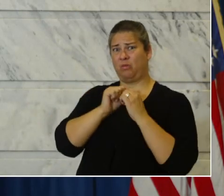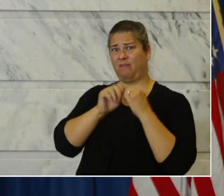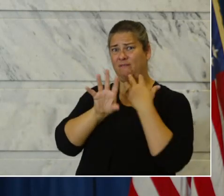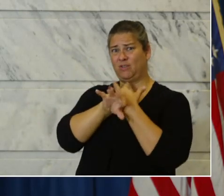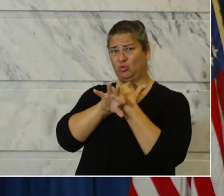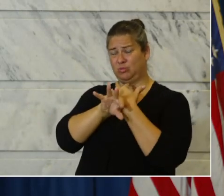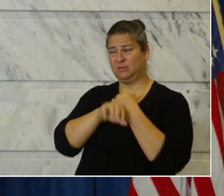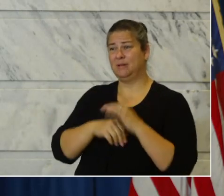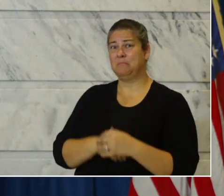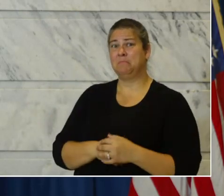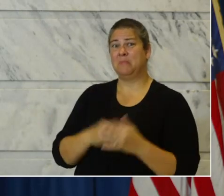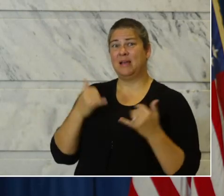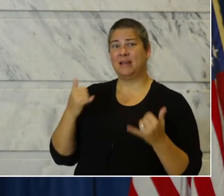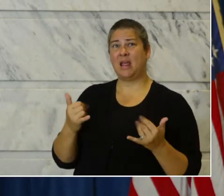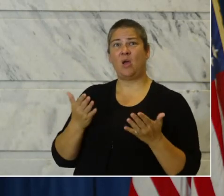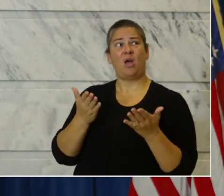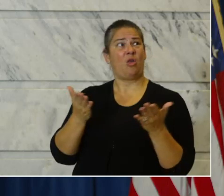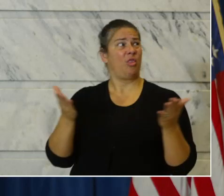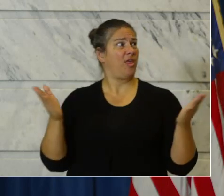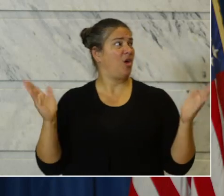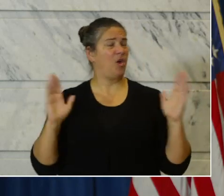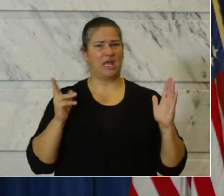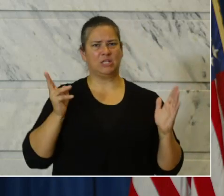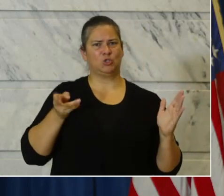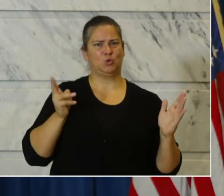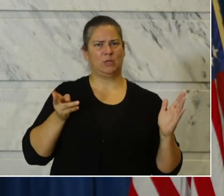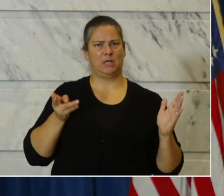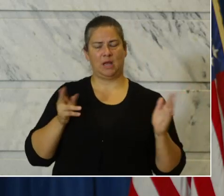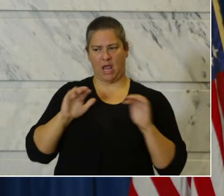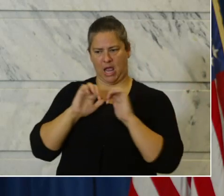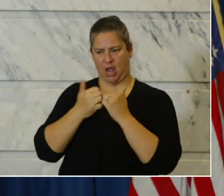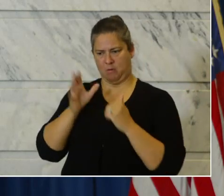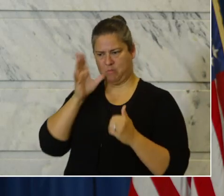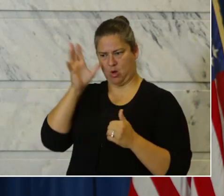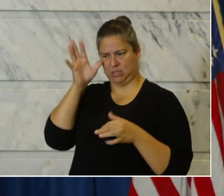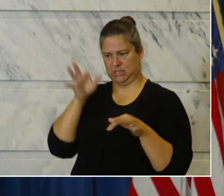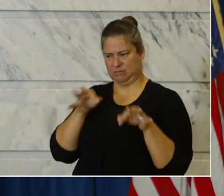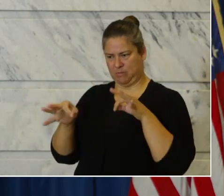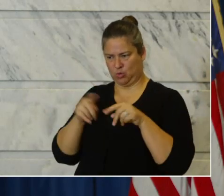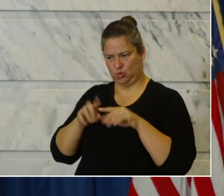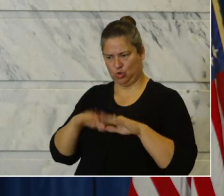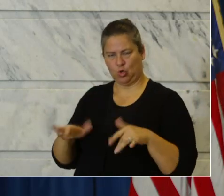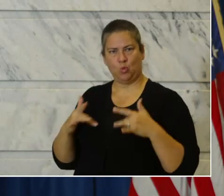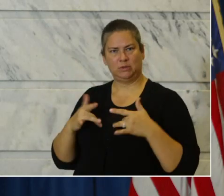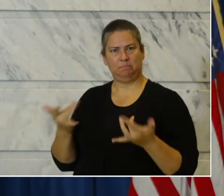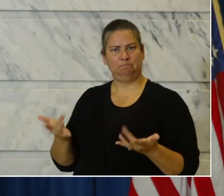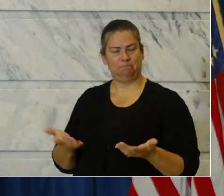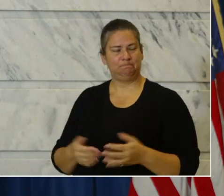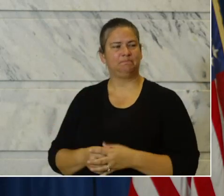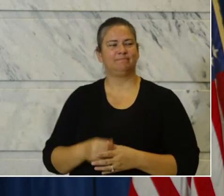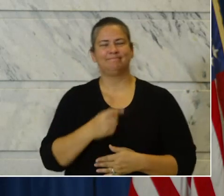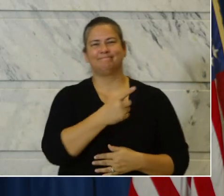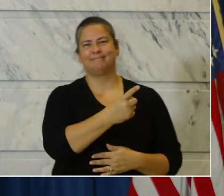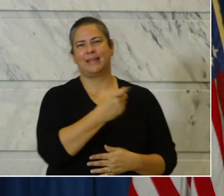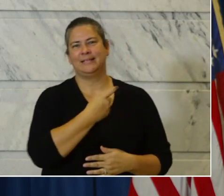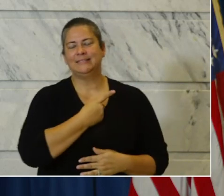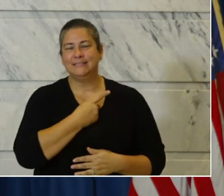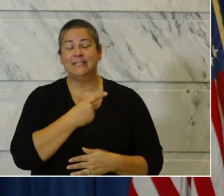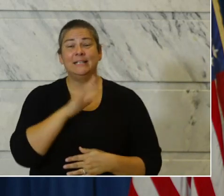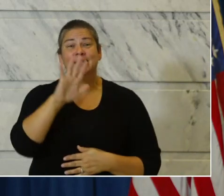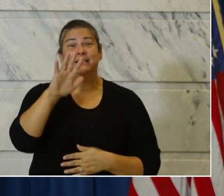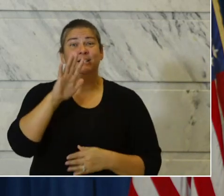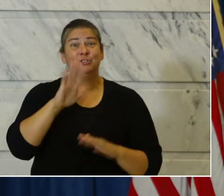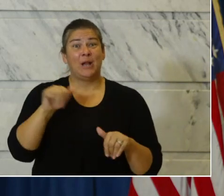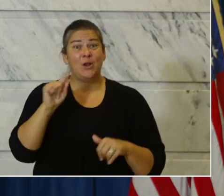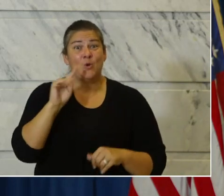history is unfolding outside. How can they explain what is happening to their children? The question is, with so many kids at home,